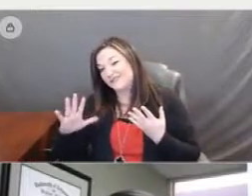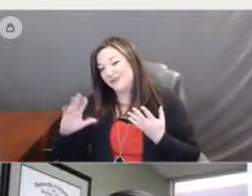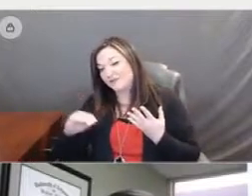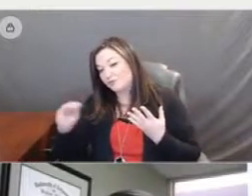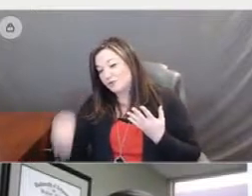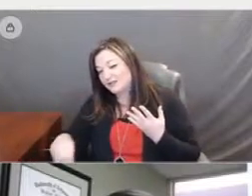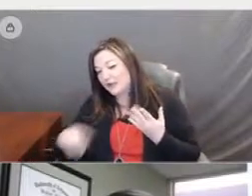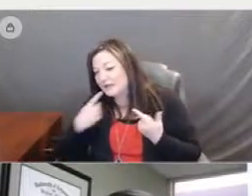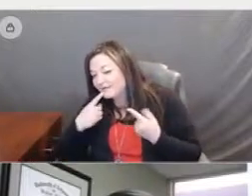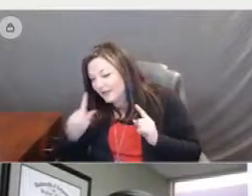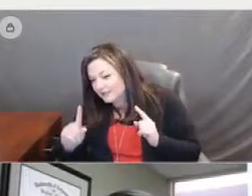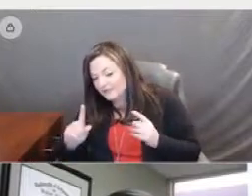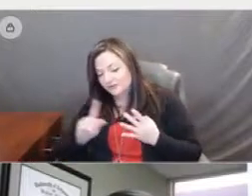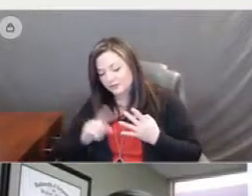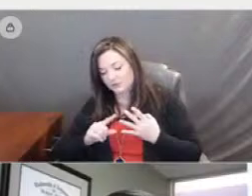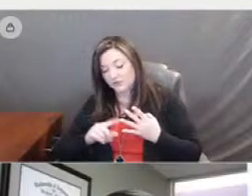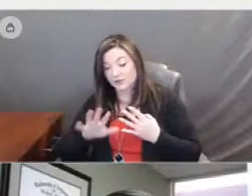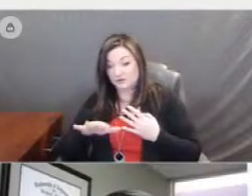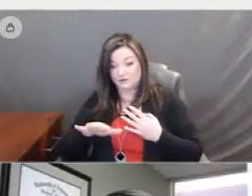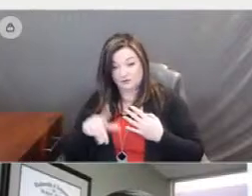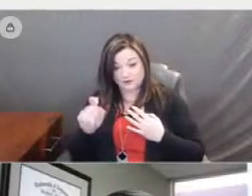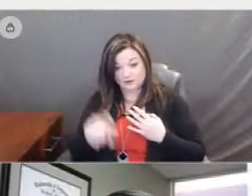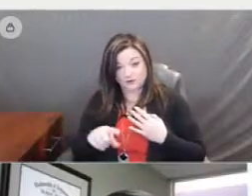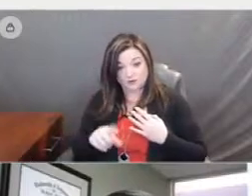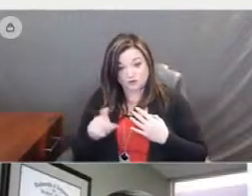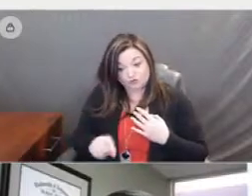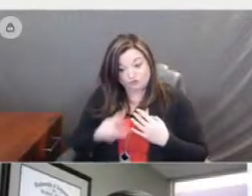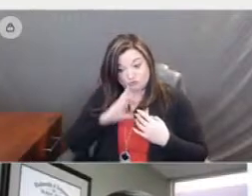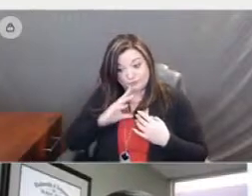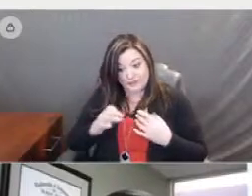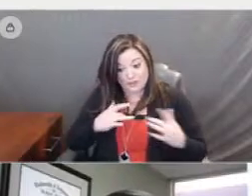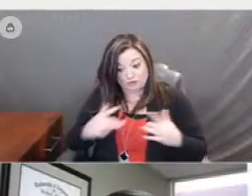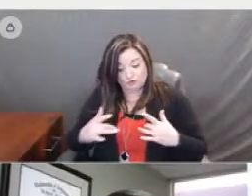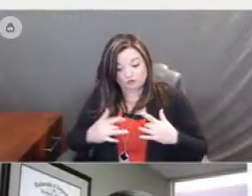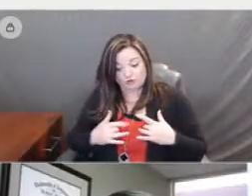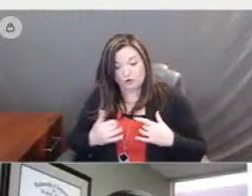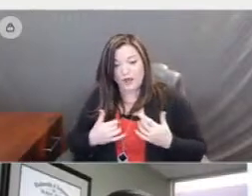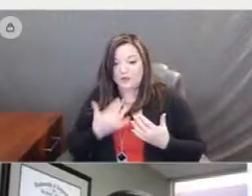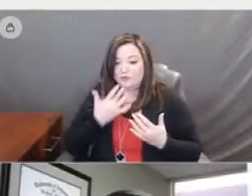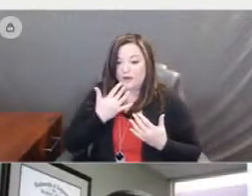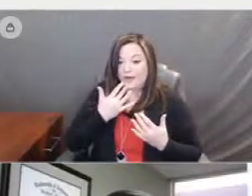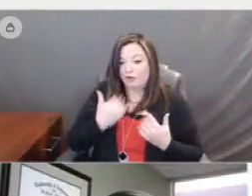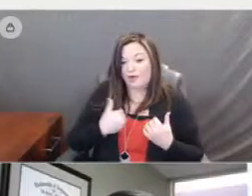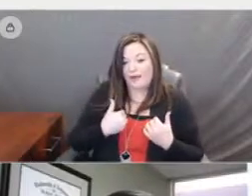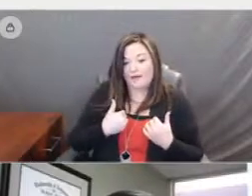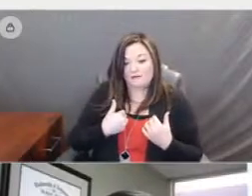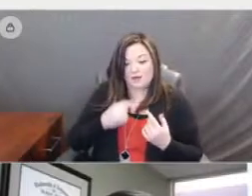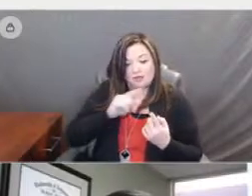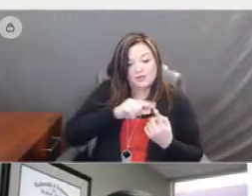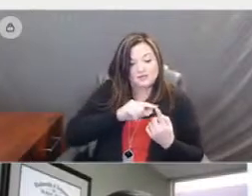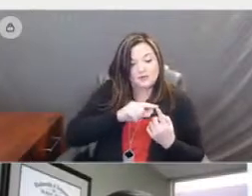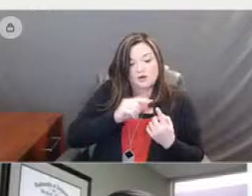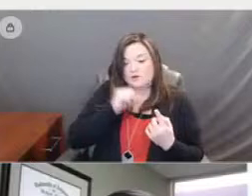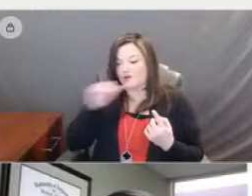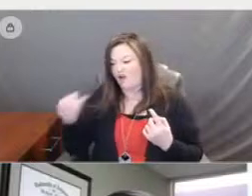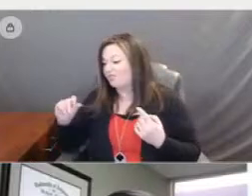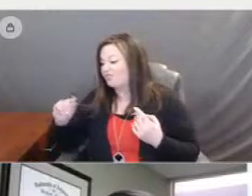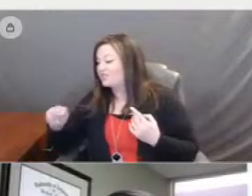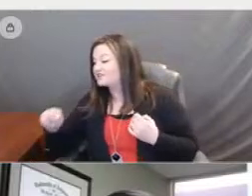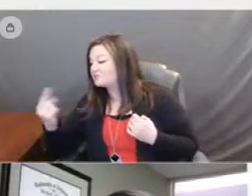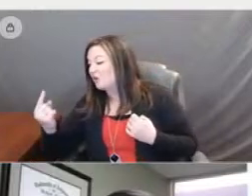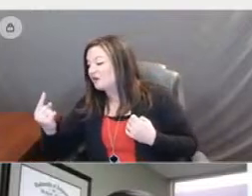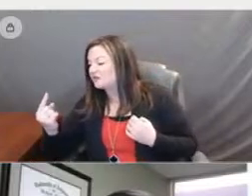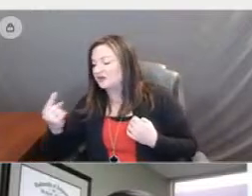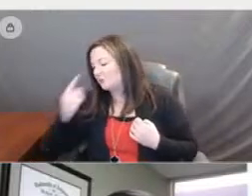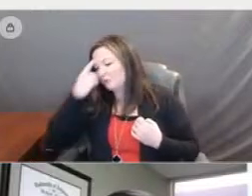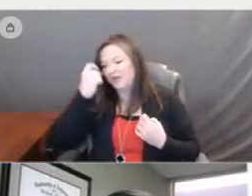effective. Should anyone be concerned that, oh, I'd rather take this vaccine as opposed to that